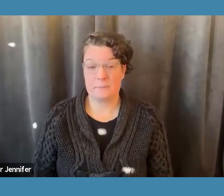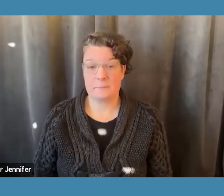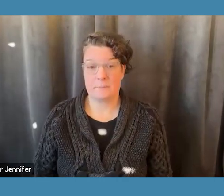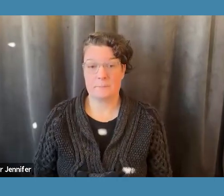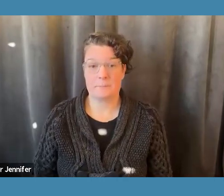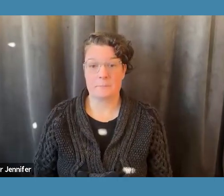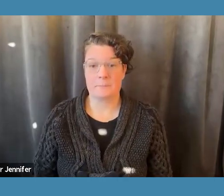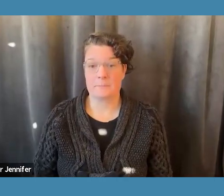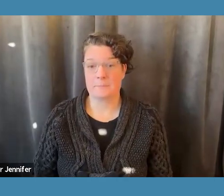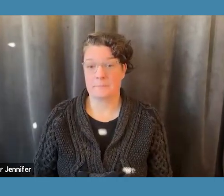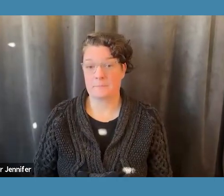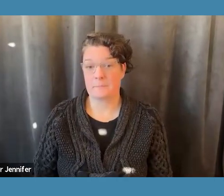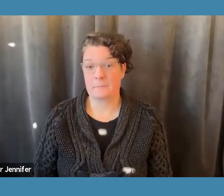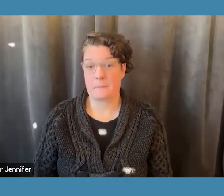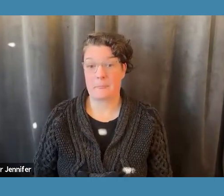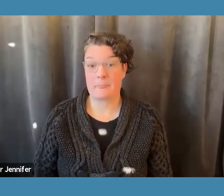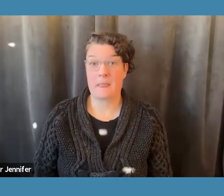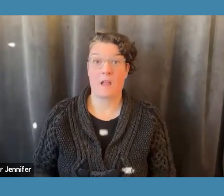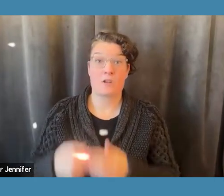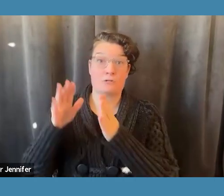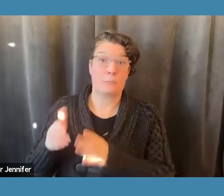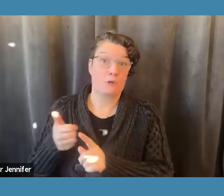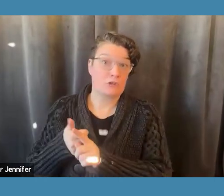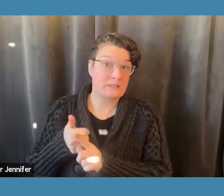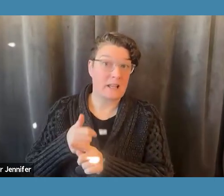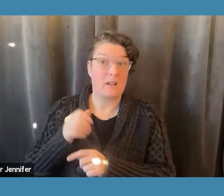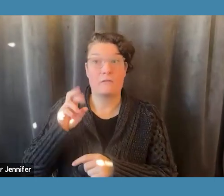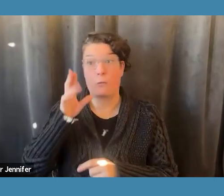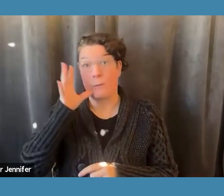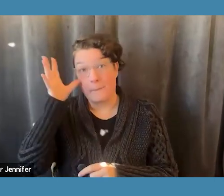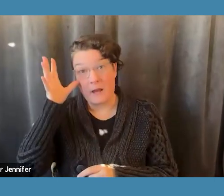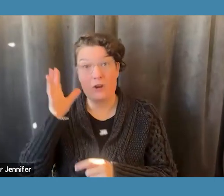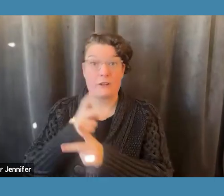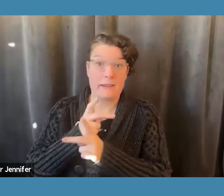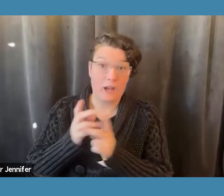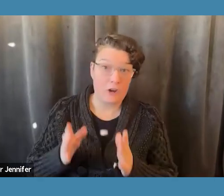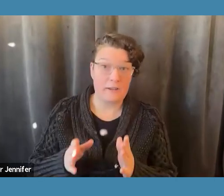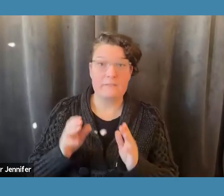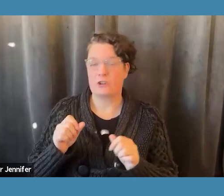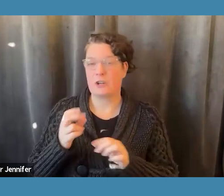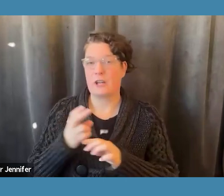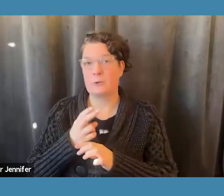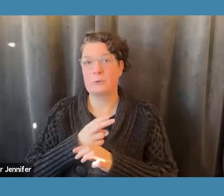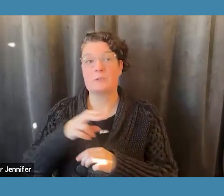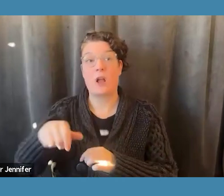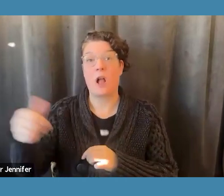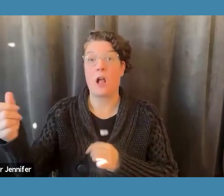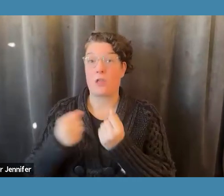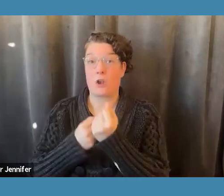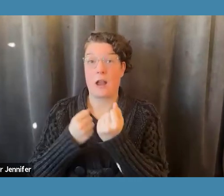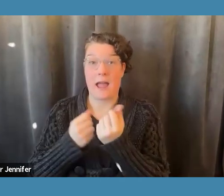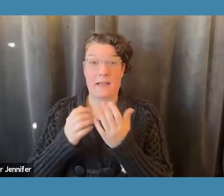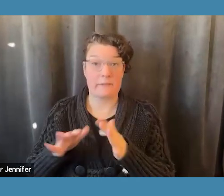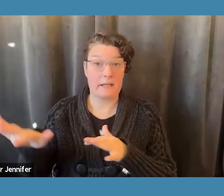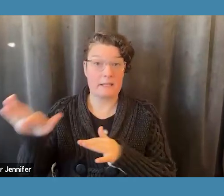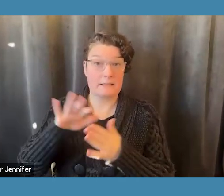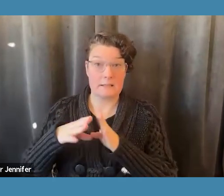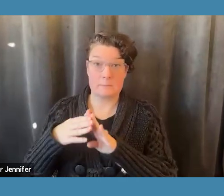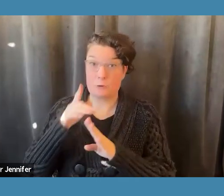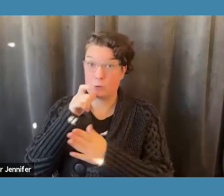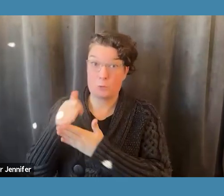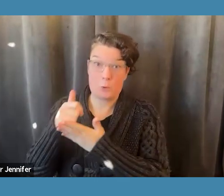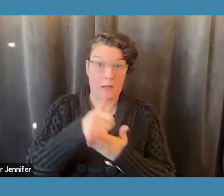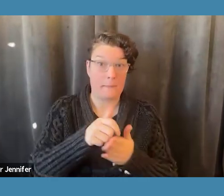So it can be used by the applicant themselves, parents, caregivers, also people like other advocates in the community who are helping